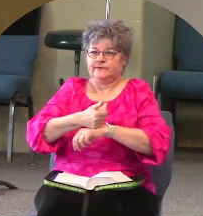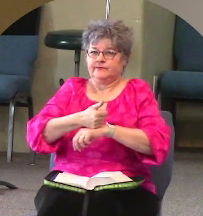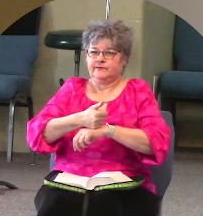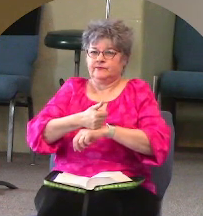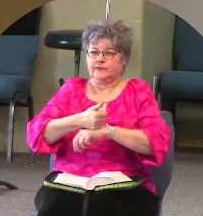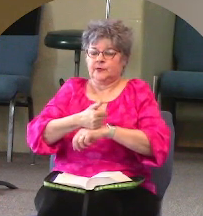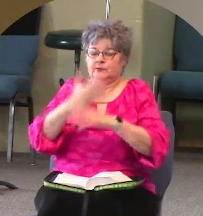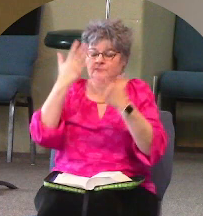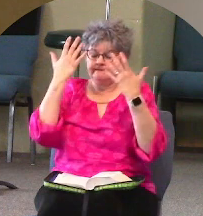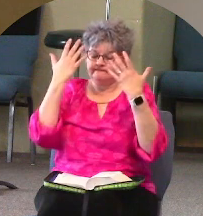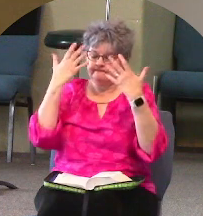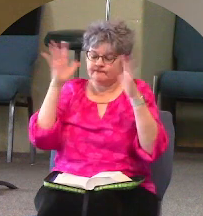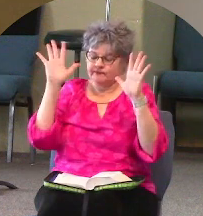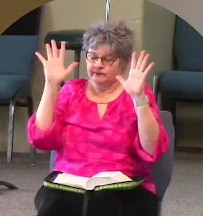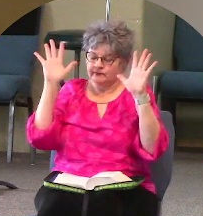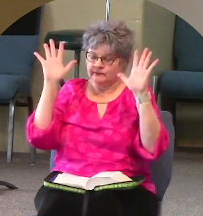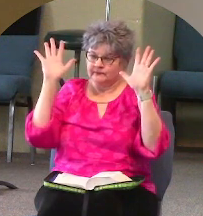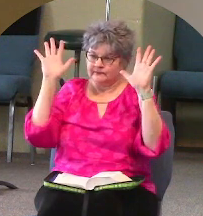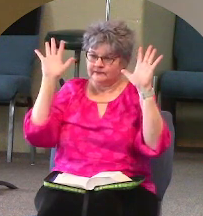was finished.